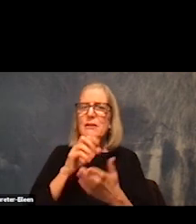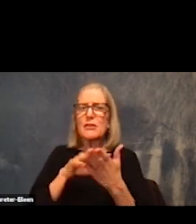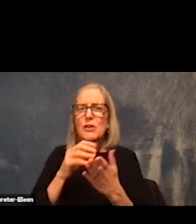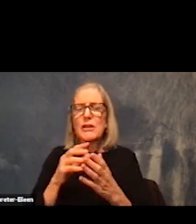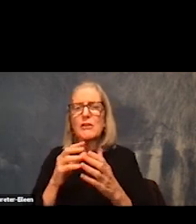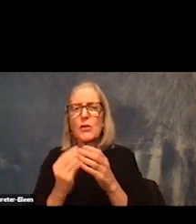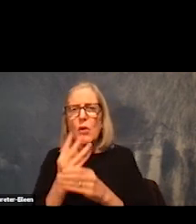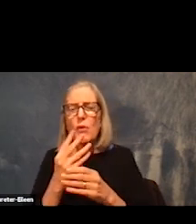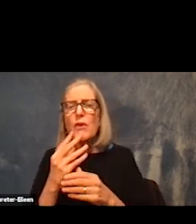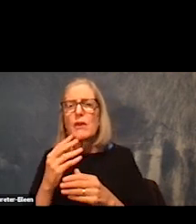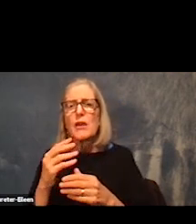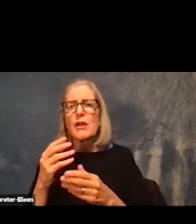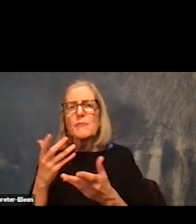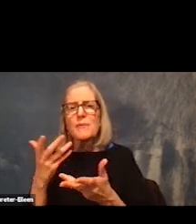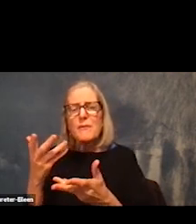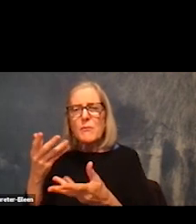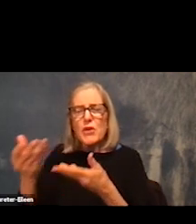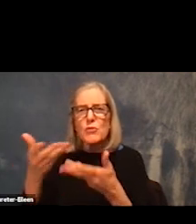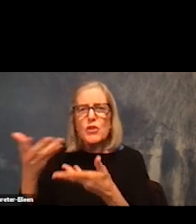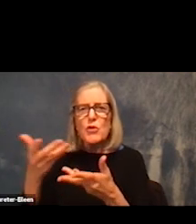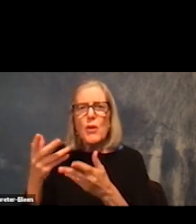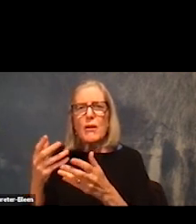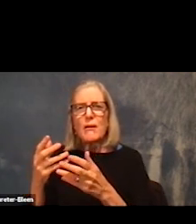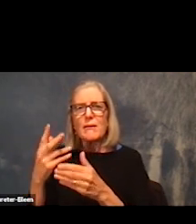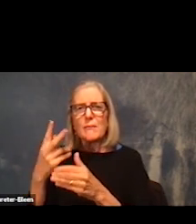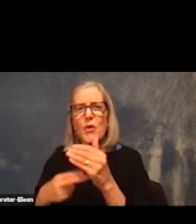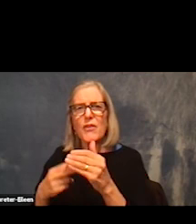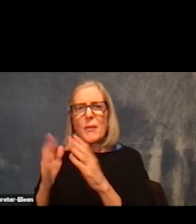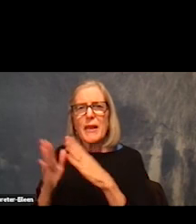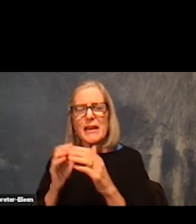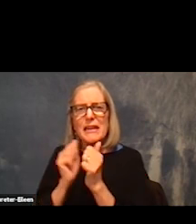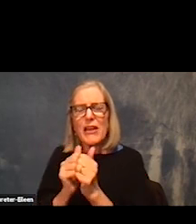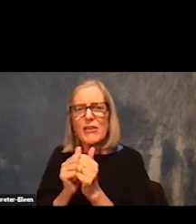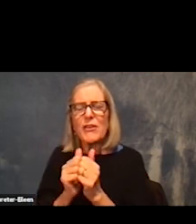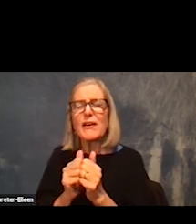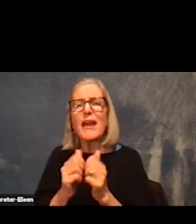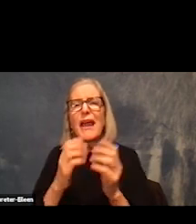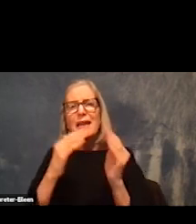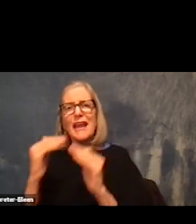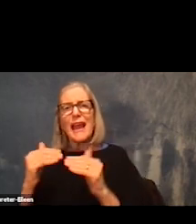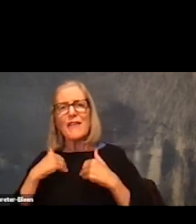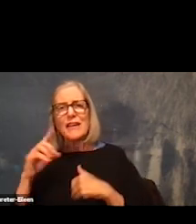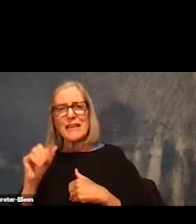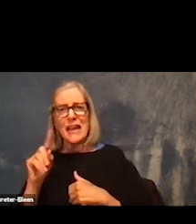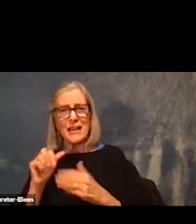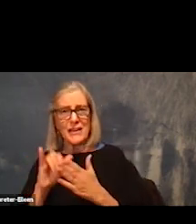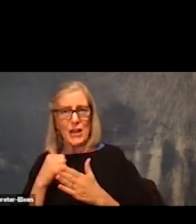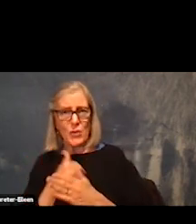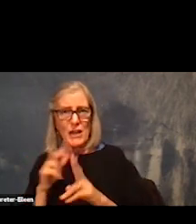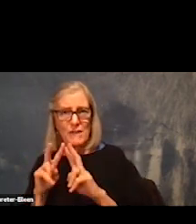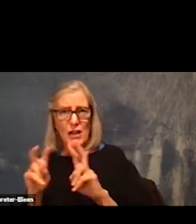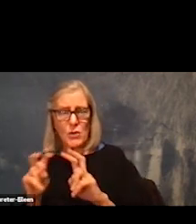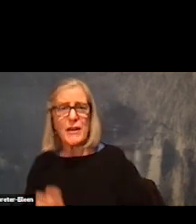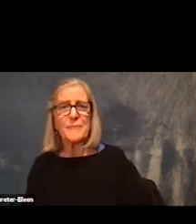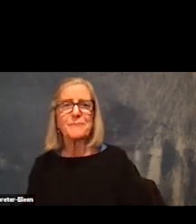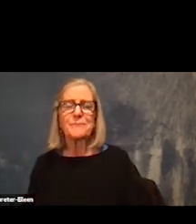and co-evaluating meaningful data? We've come to the last reflection moment for the 2 tips related